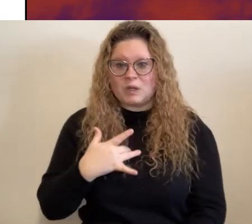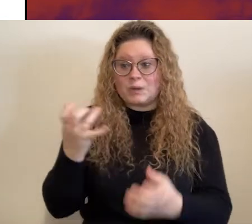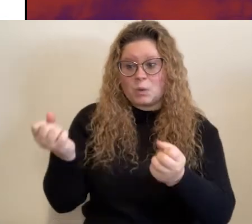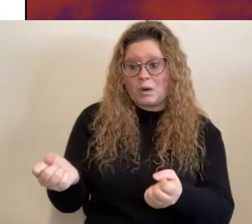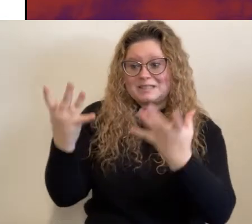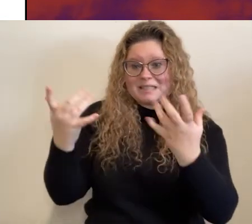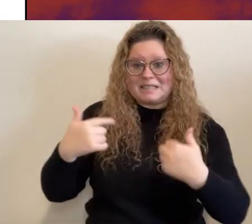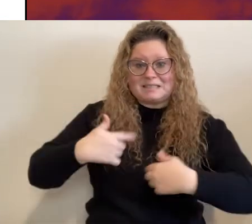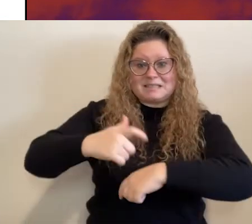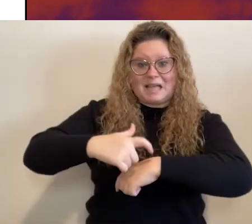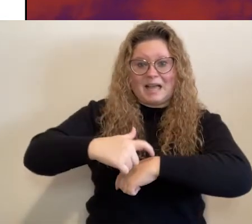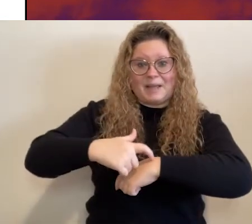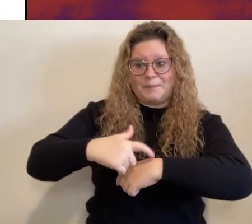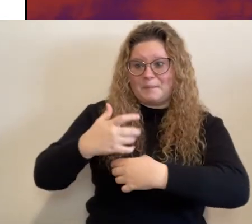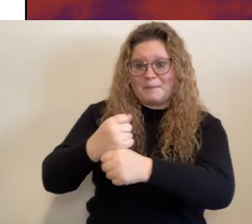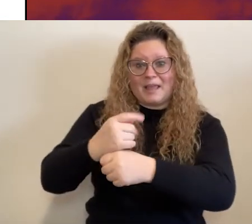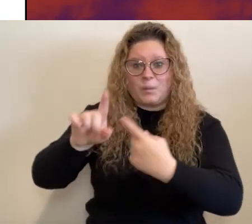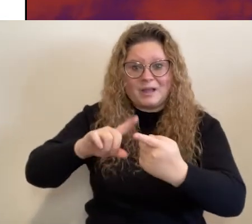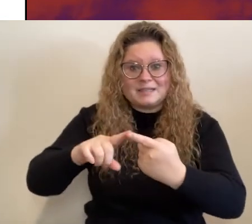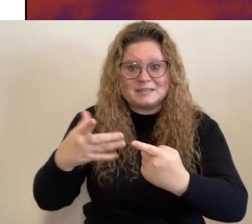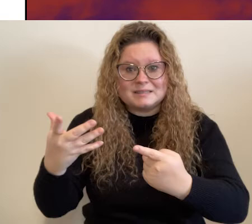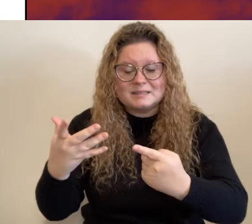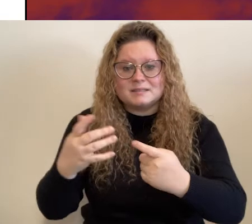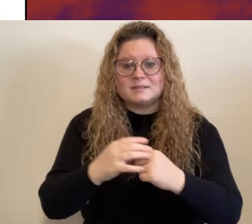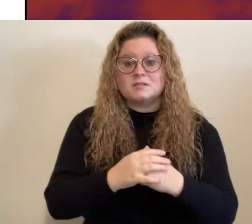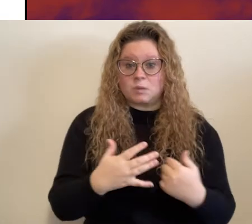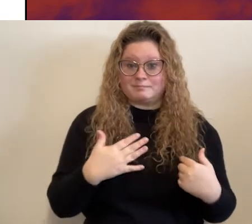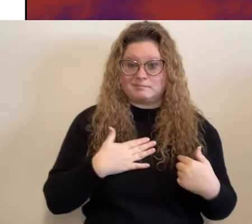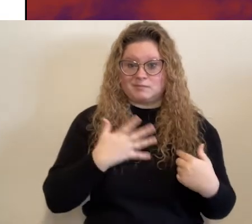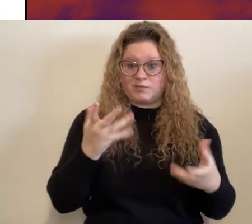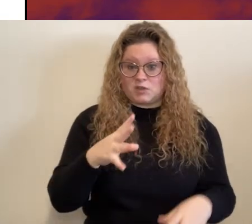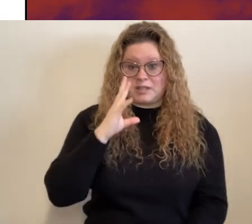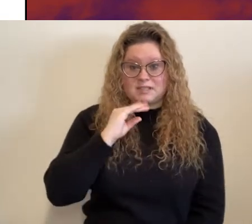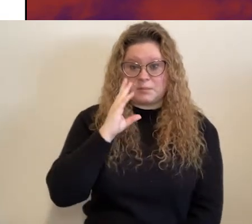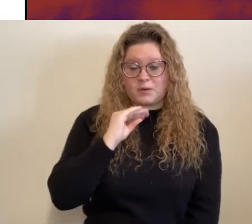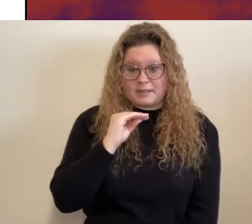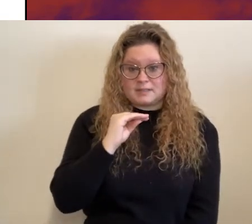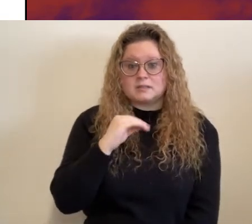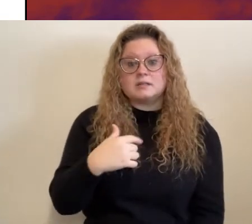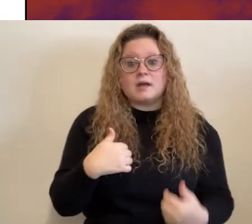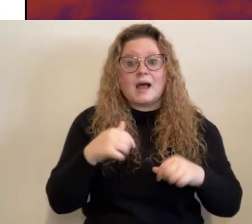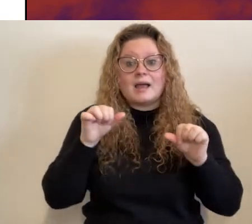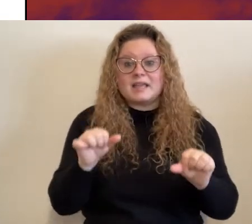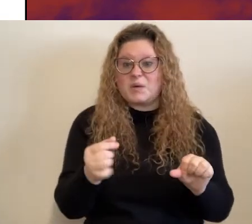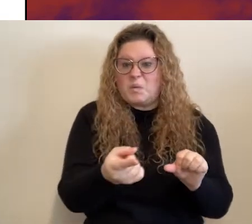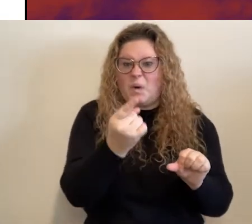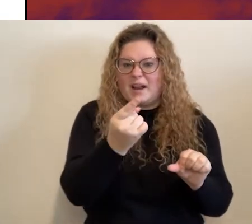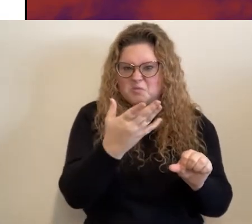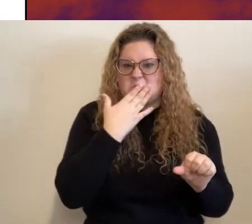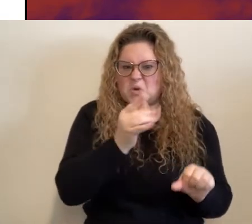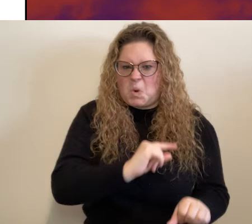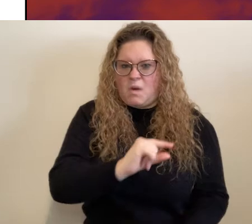quantity. What I've experienced in creating my own brand is that I can create this one thing that's quality, but then I